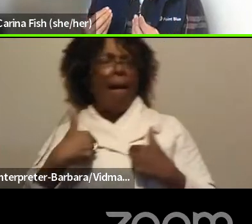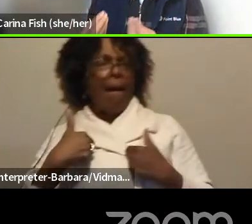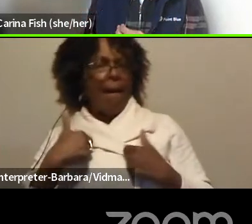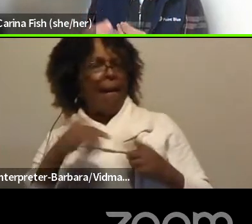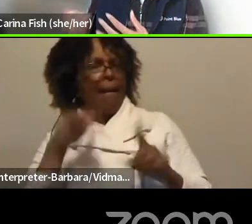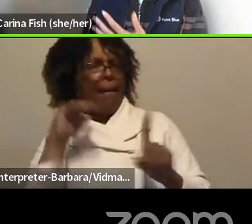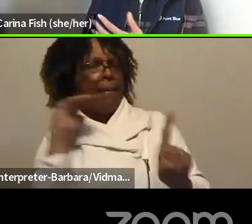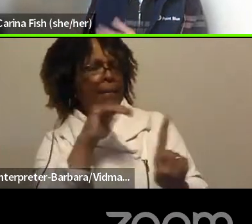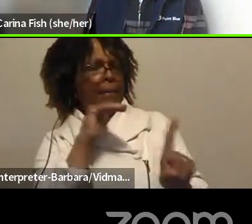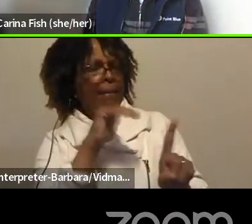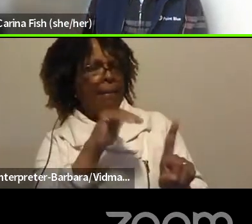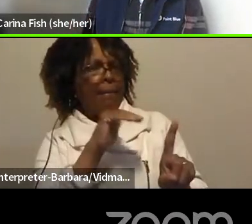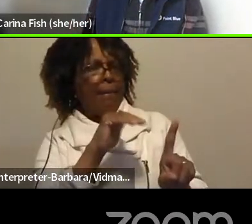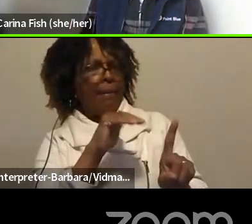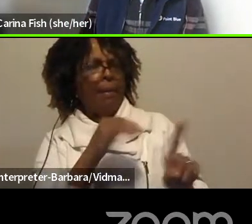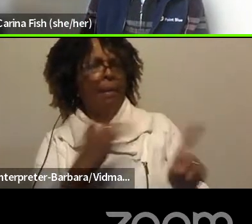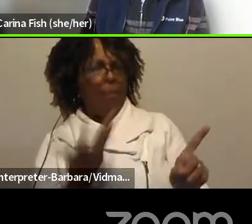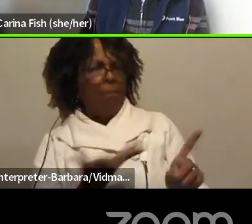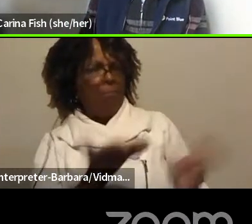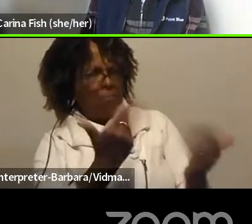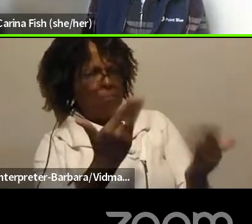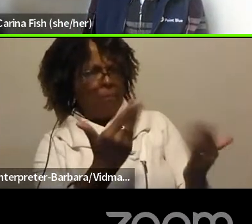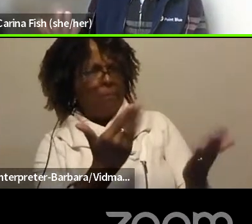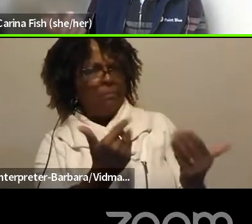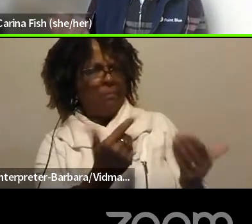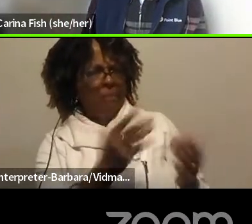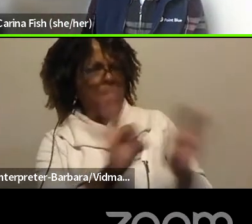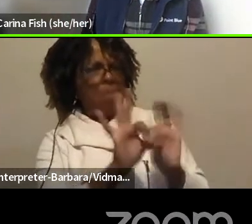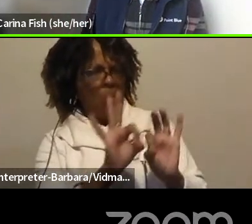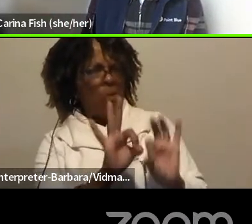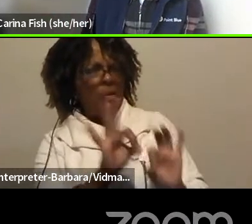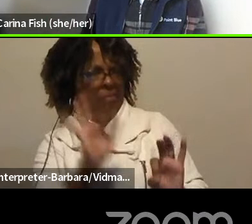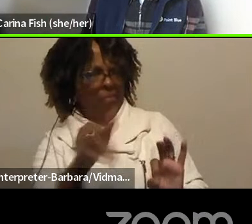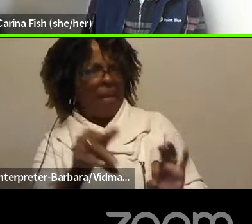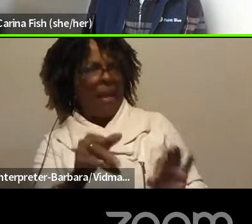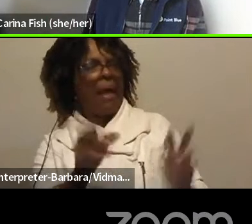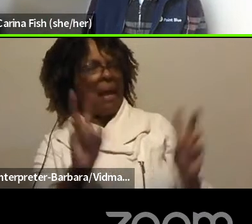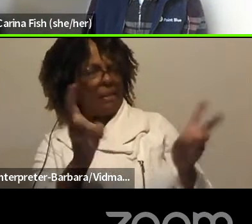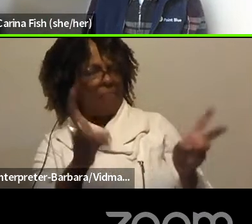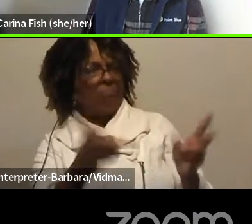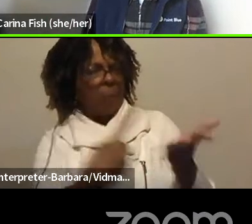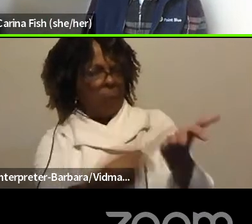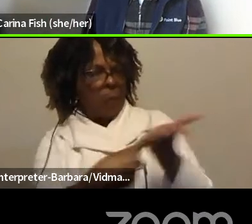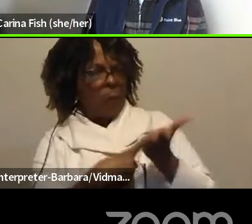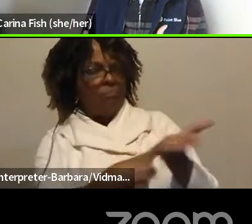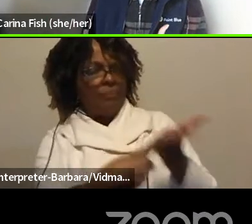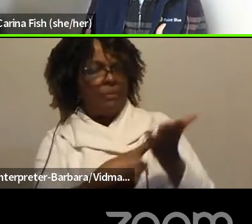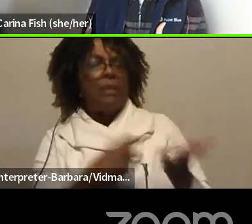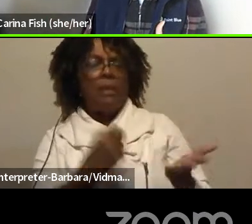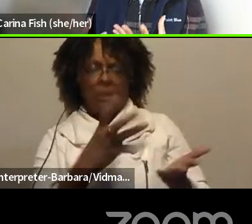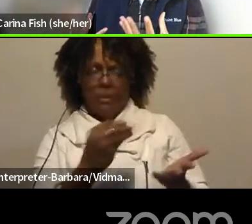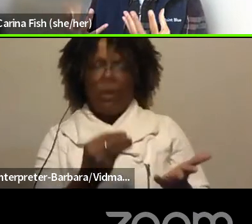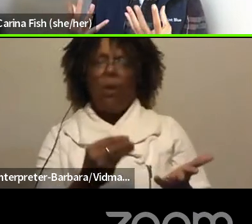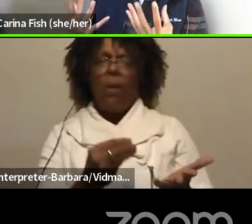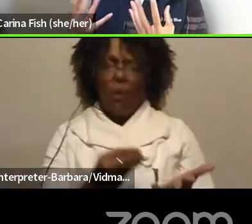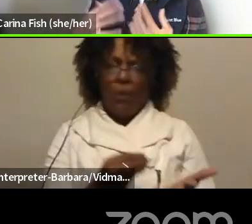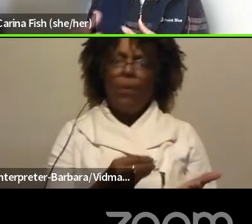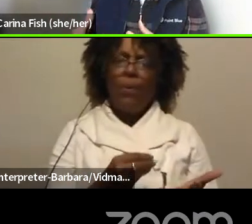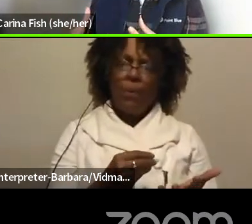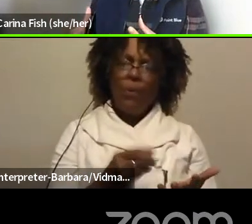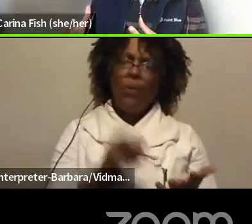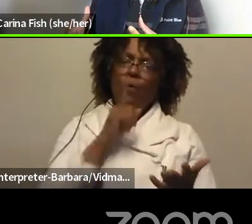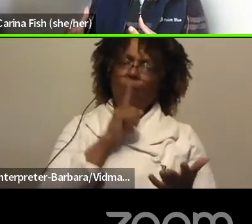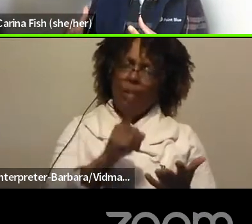put the metal where it needs to be. So pointing out small things like that. And even if it's not like